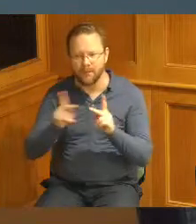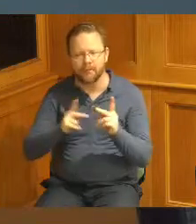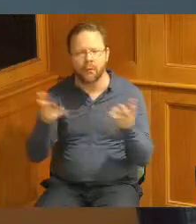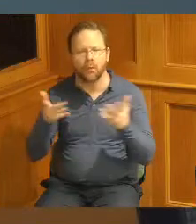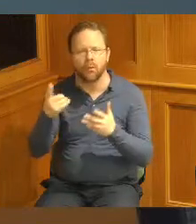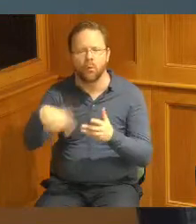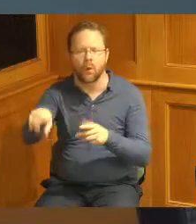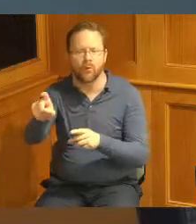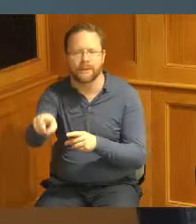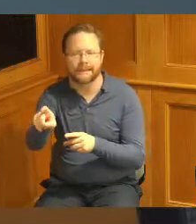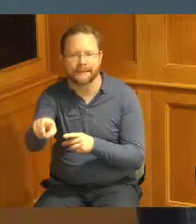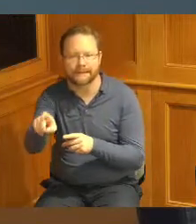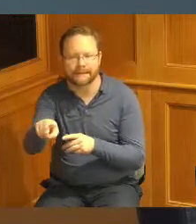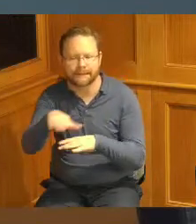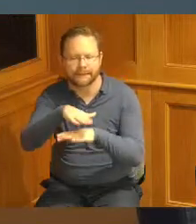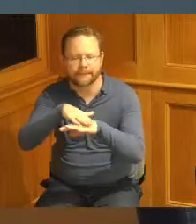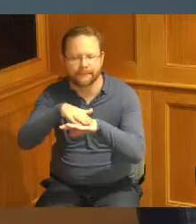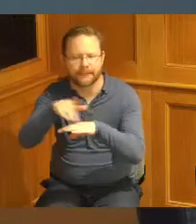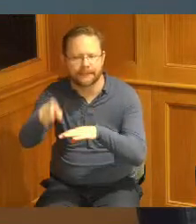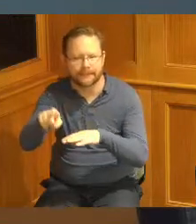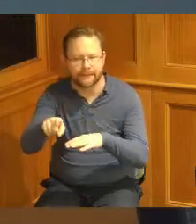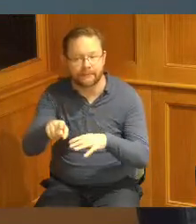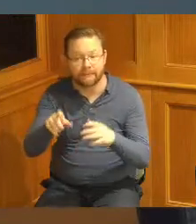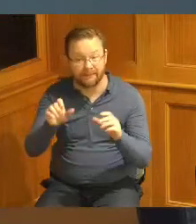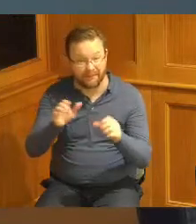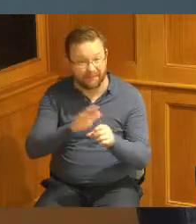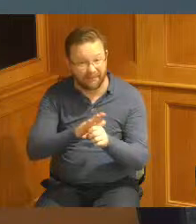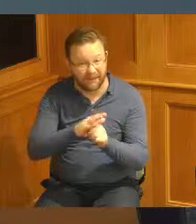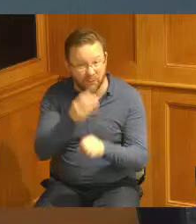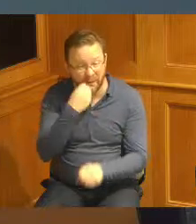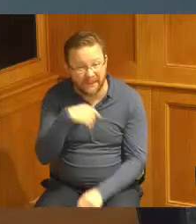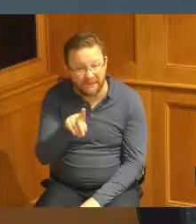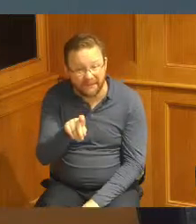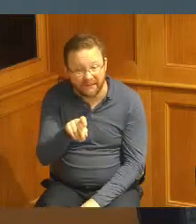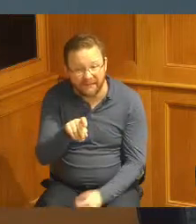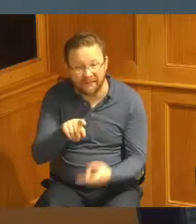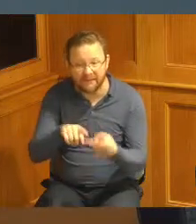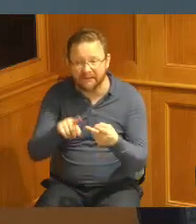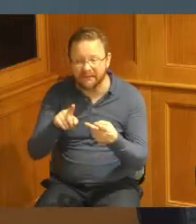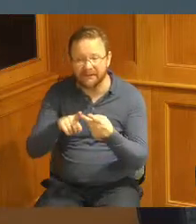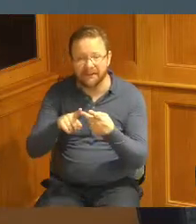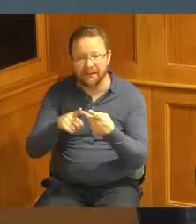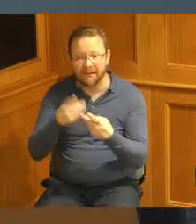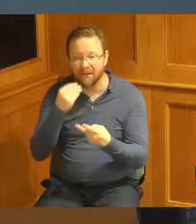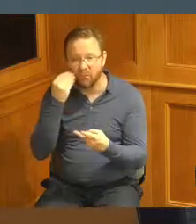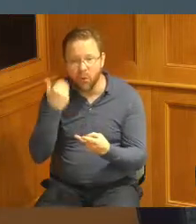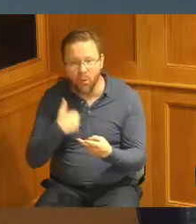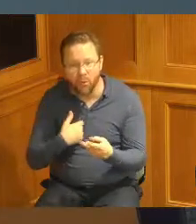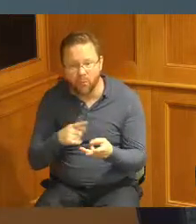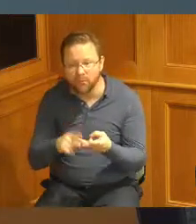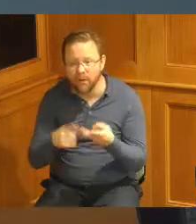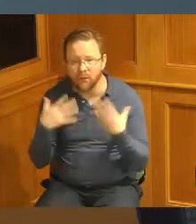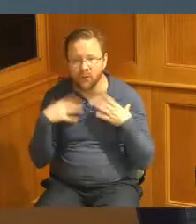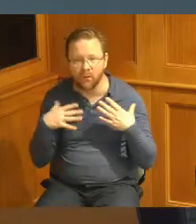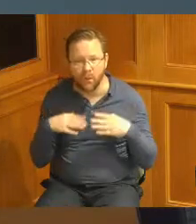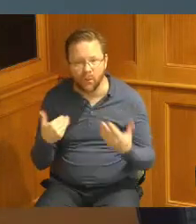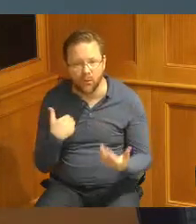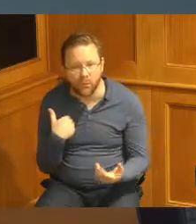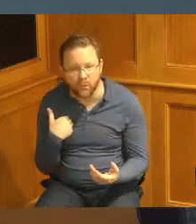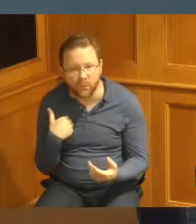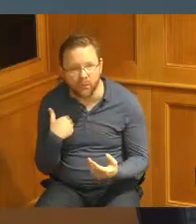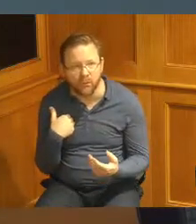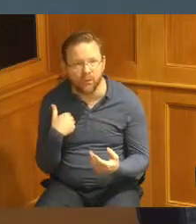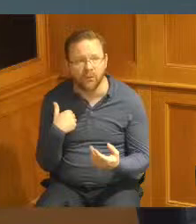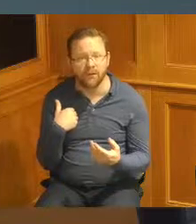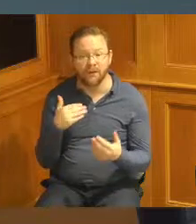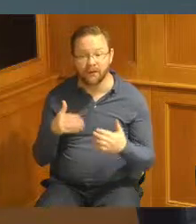Hamilton County. Do they have enough to eat? Do they have a place to sleep? Do they have clothing? Our